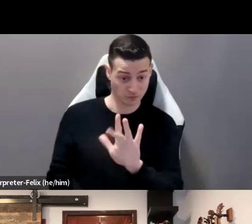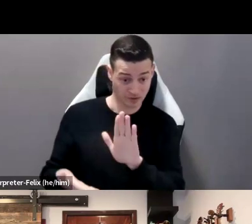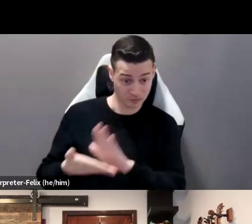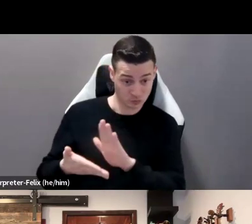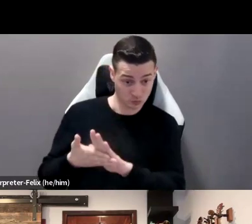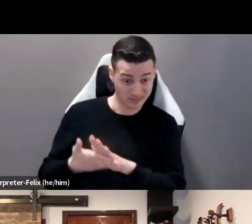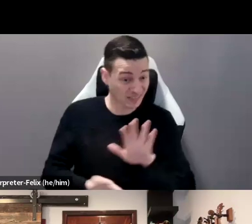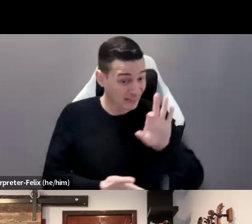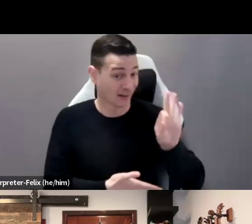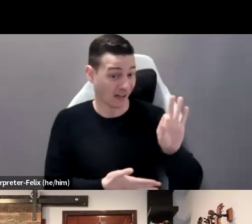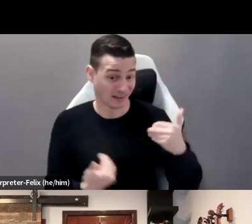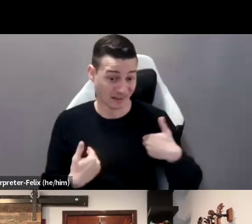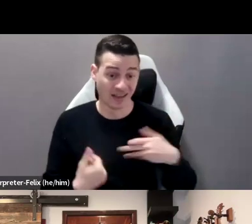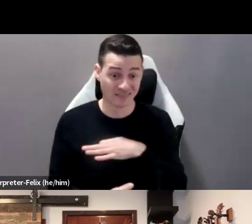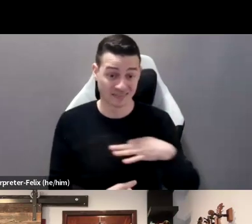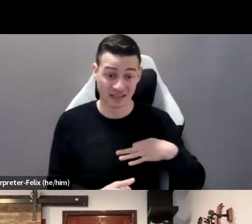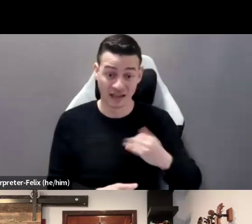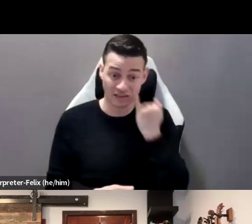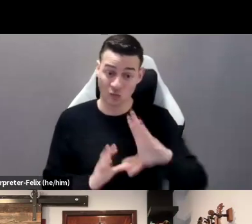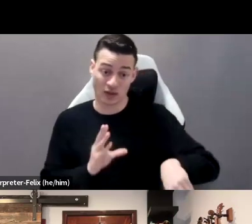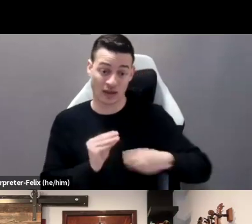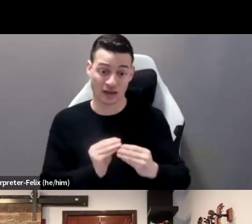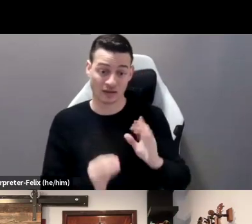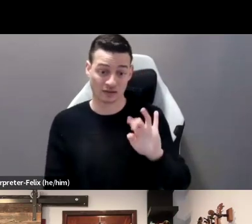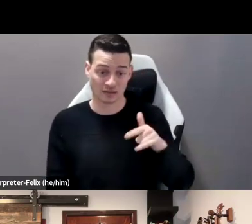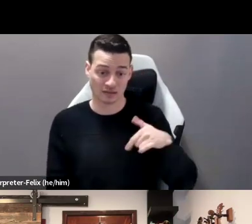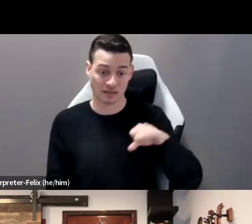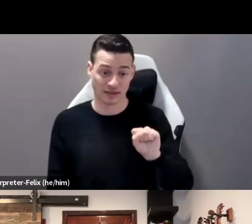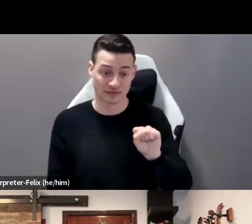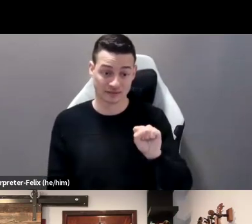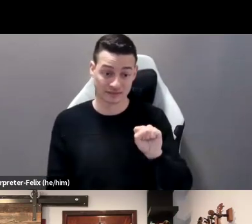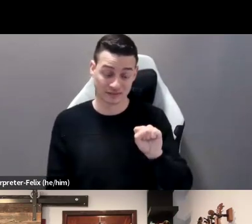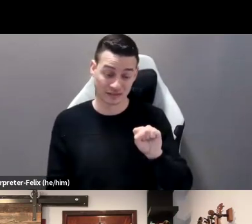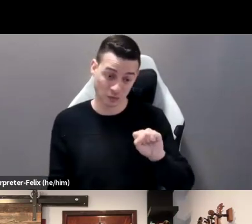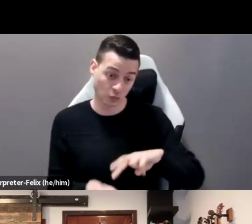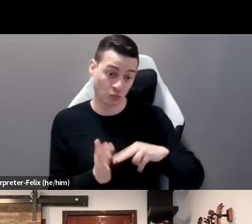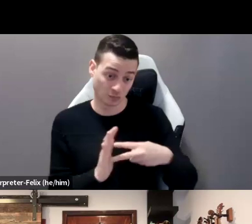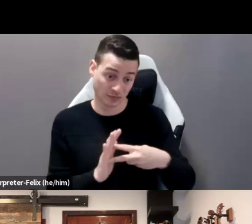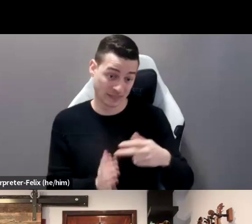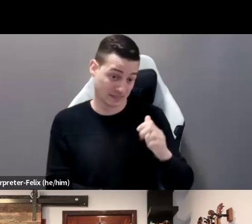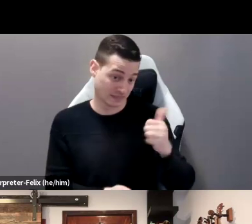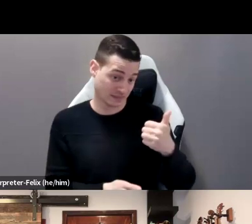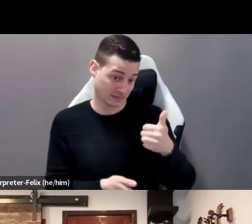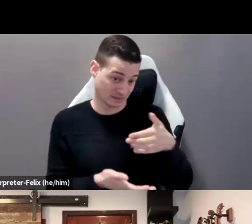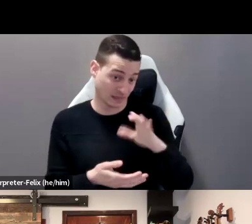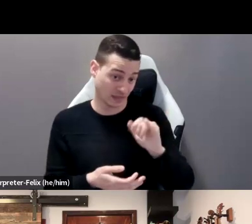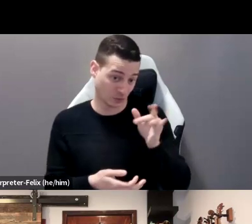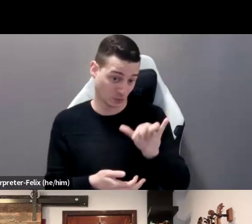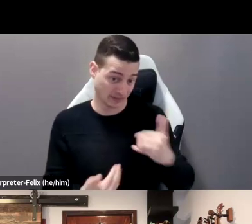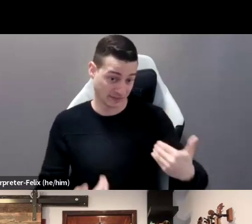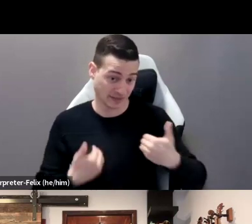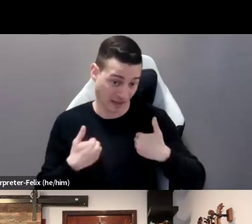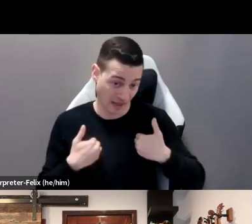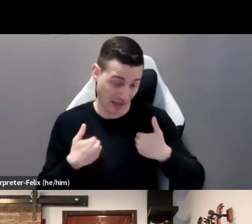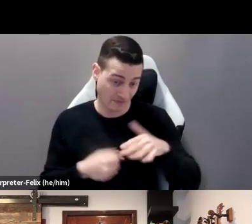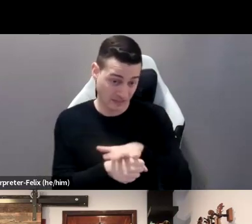staffing. If we add CLAGS as a research space, that would be 10 CUNYs with an LGBTQ plus